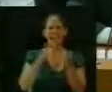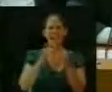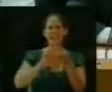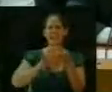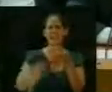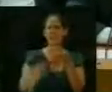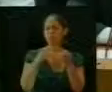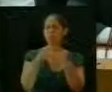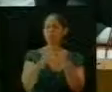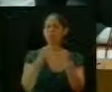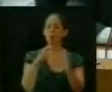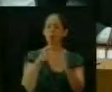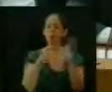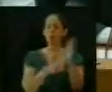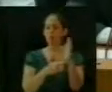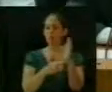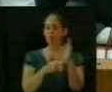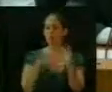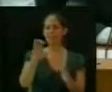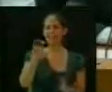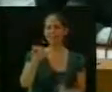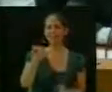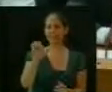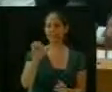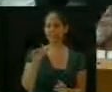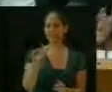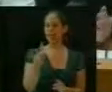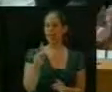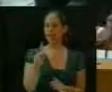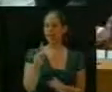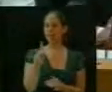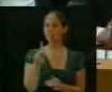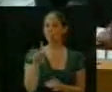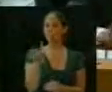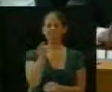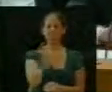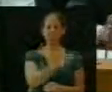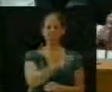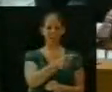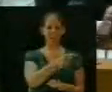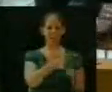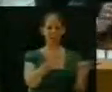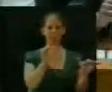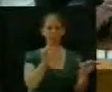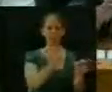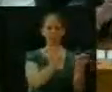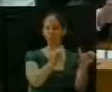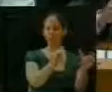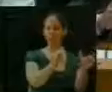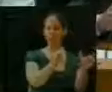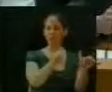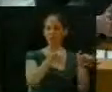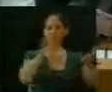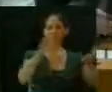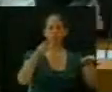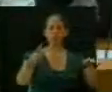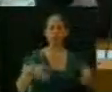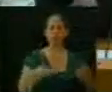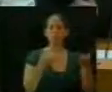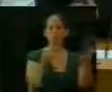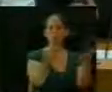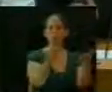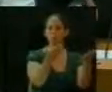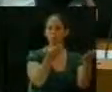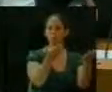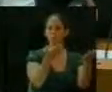that with CTAS, the state organization, what they did was they came up with a proposal